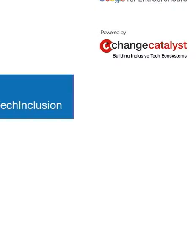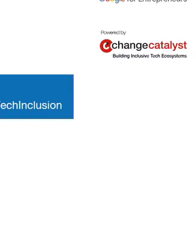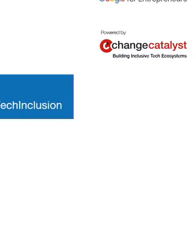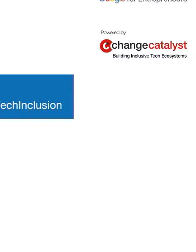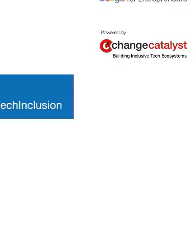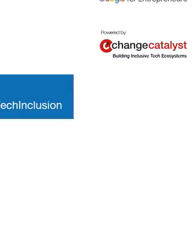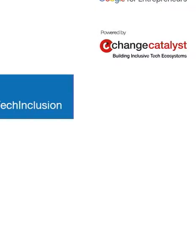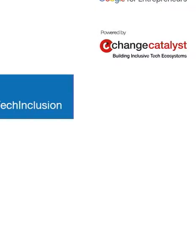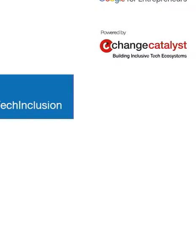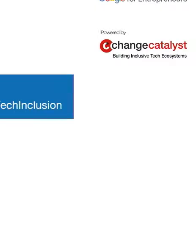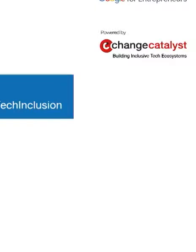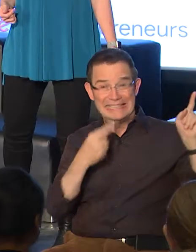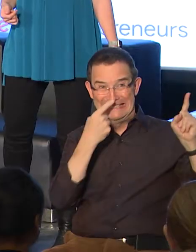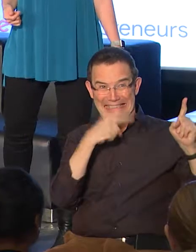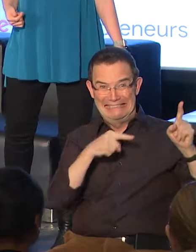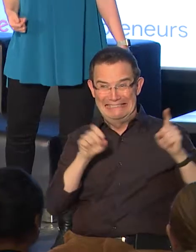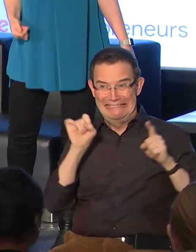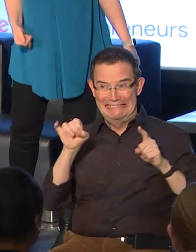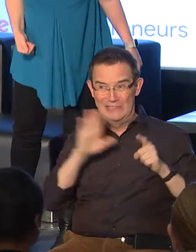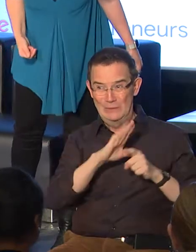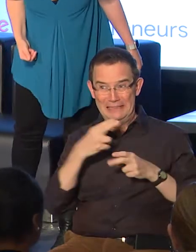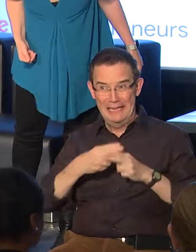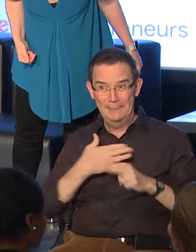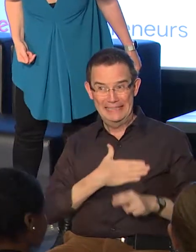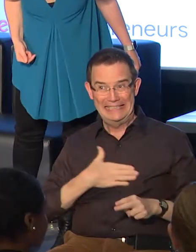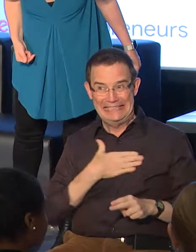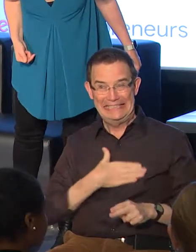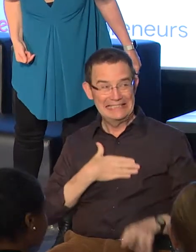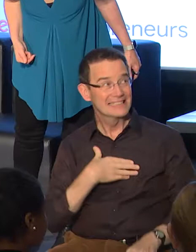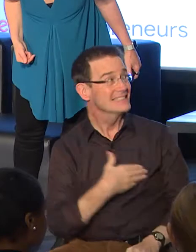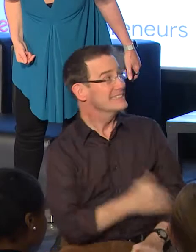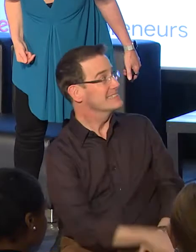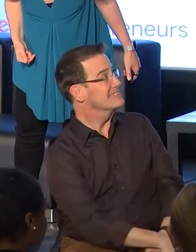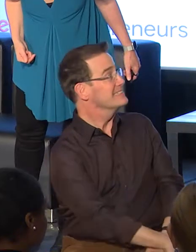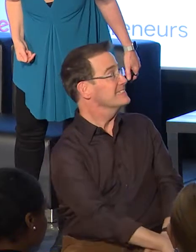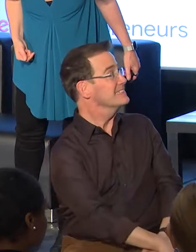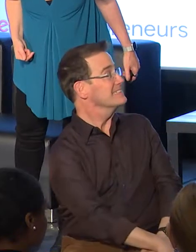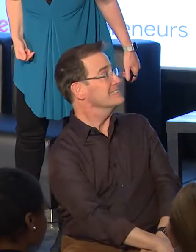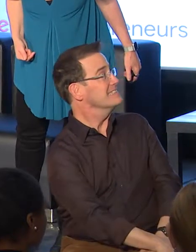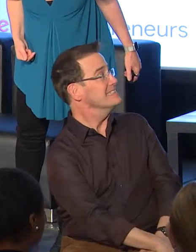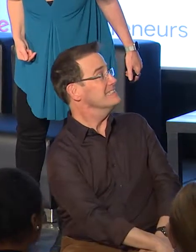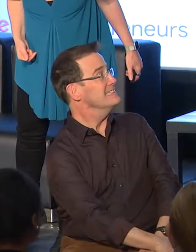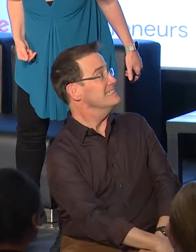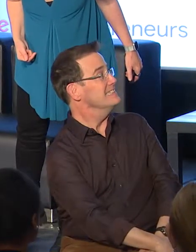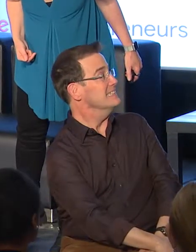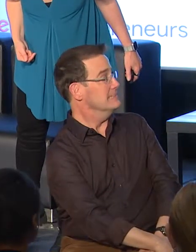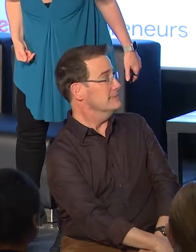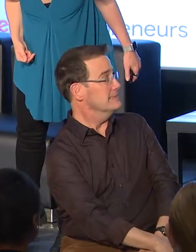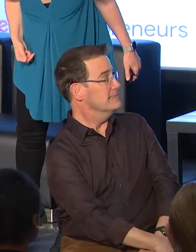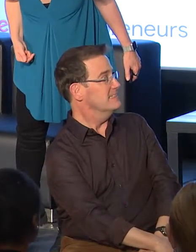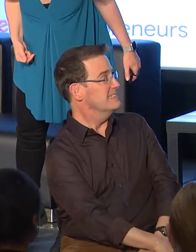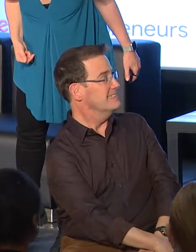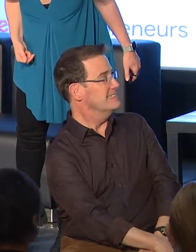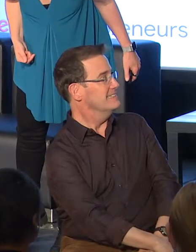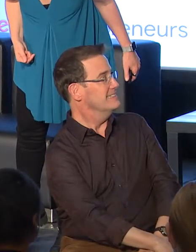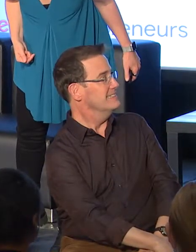they wouldn't mind introducing themselves on the screen, let us know what your name